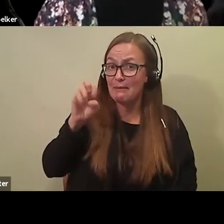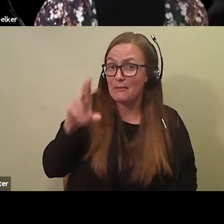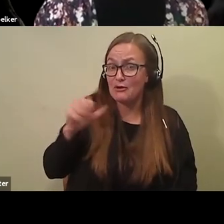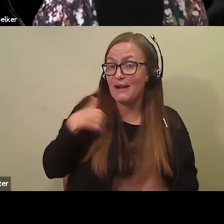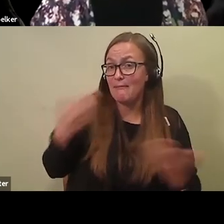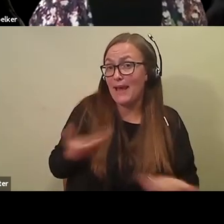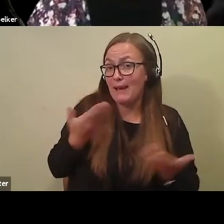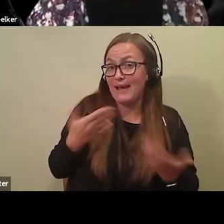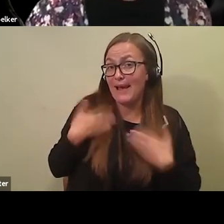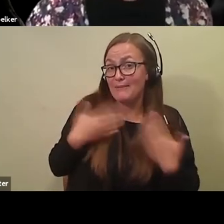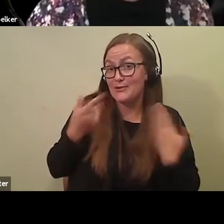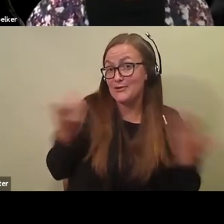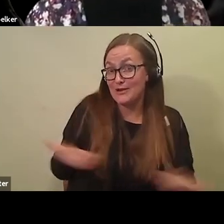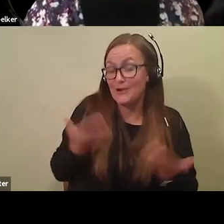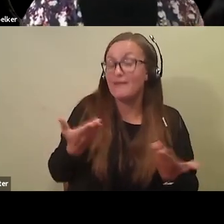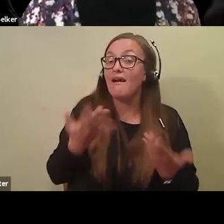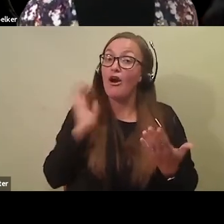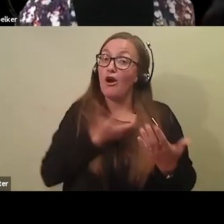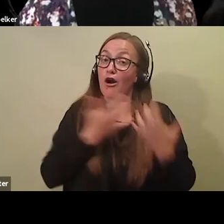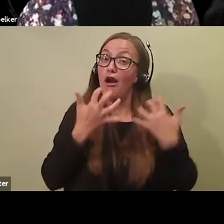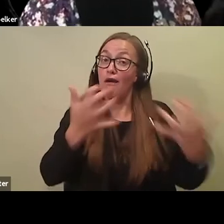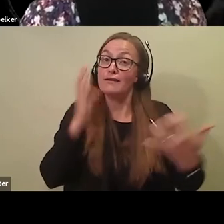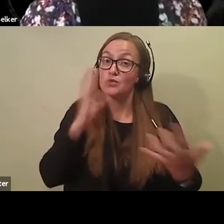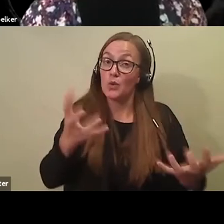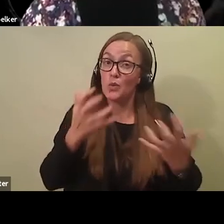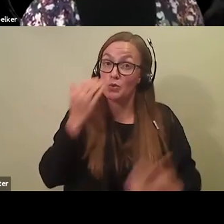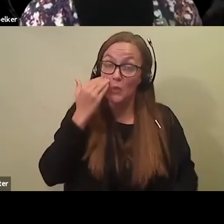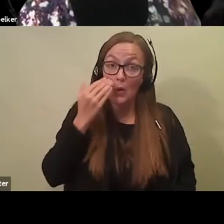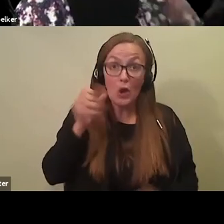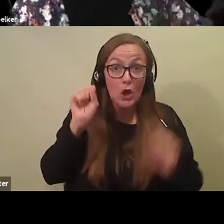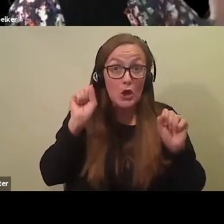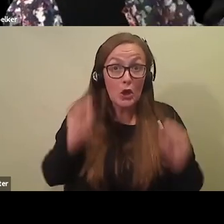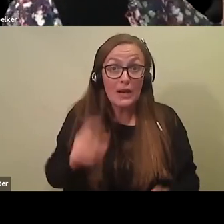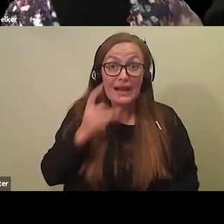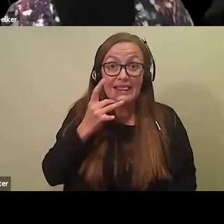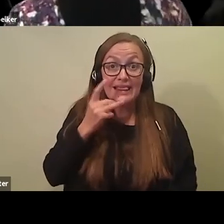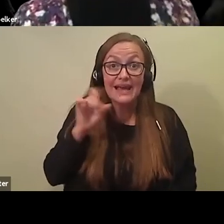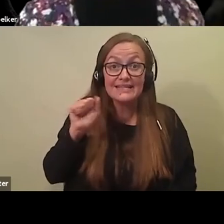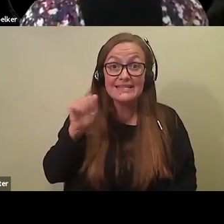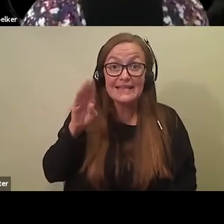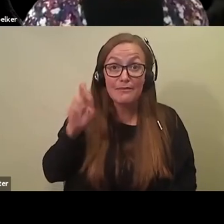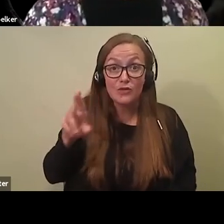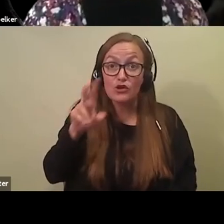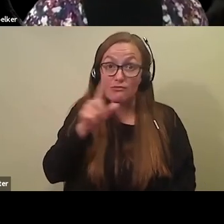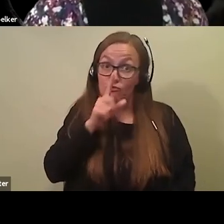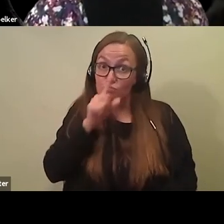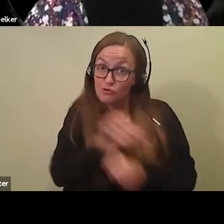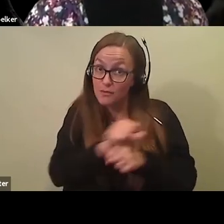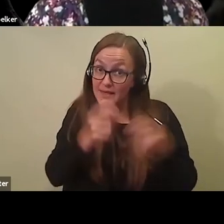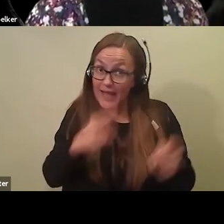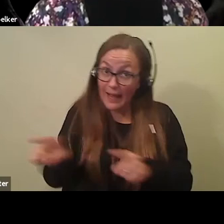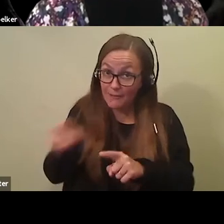main thing our audience is going to want to know is, could these be real? Could you, a laser expert, ever design a